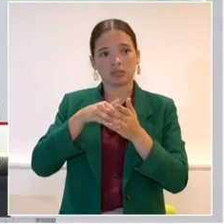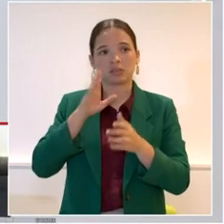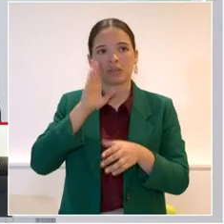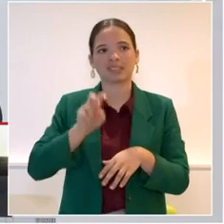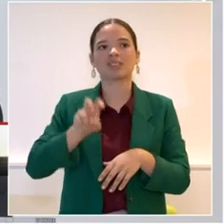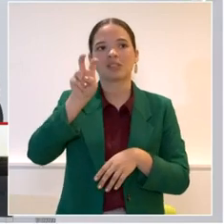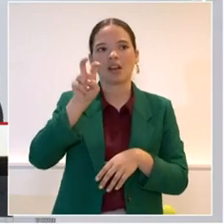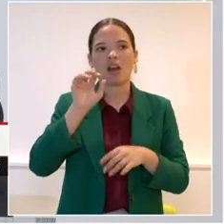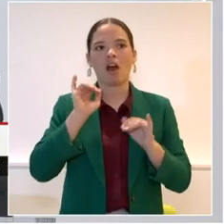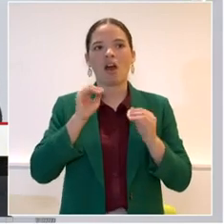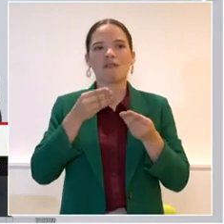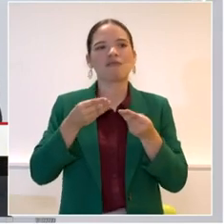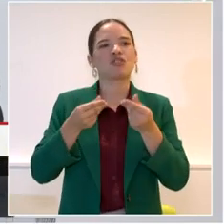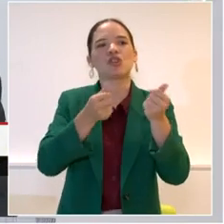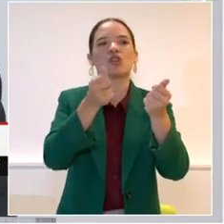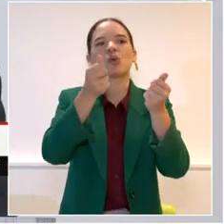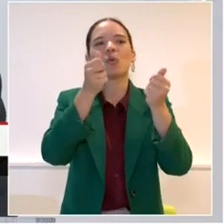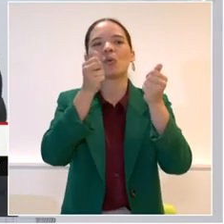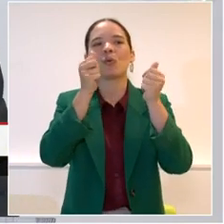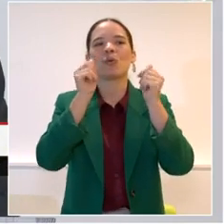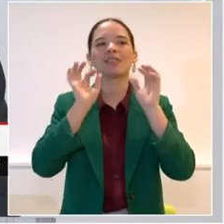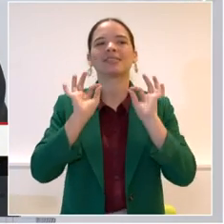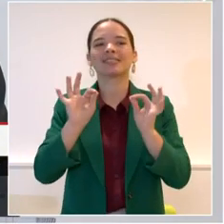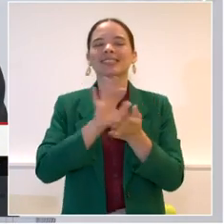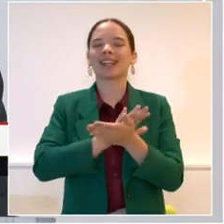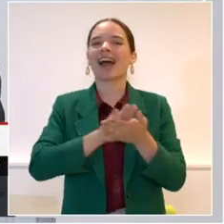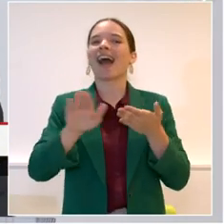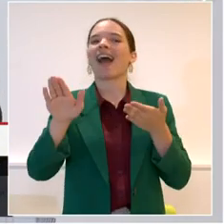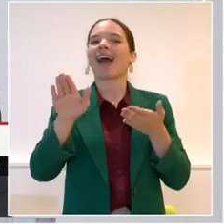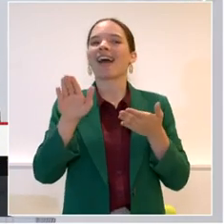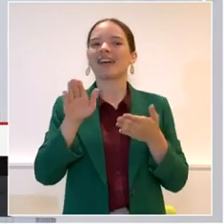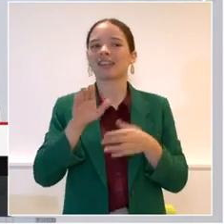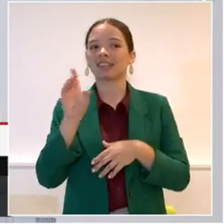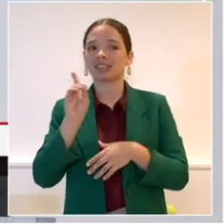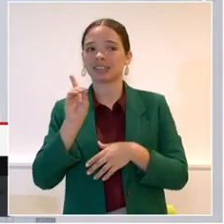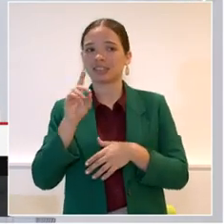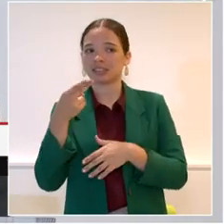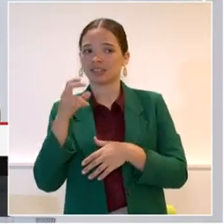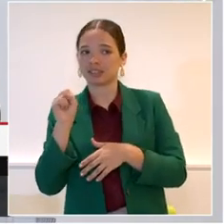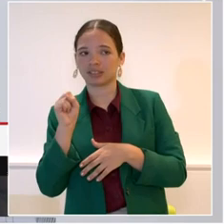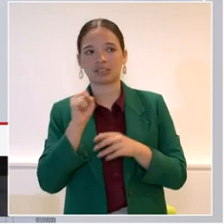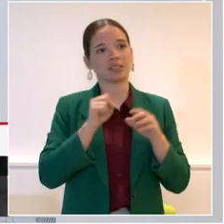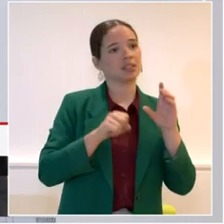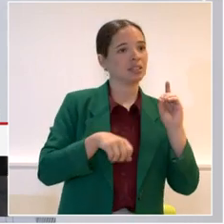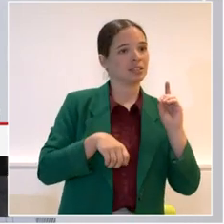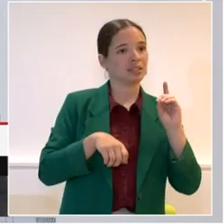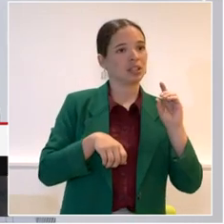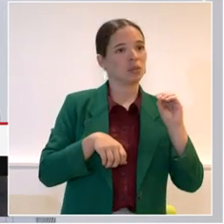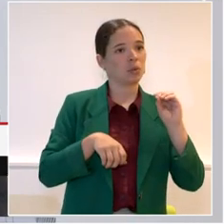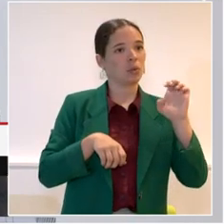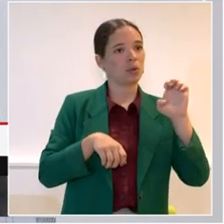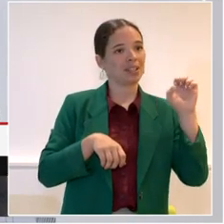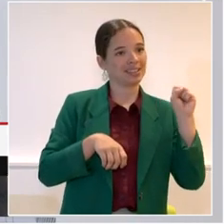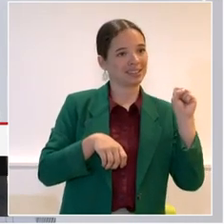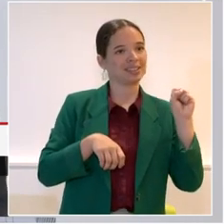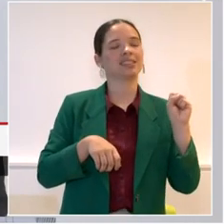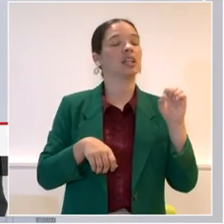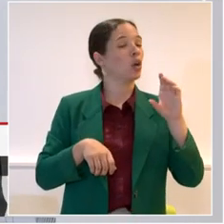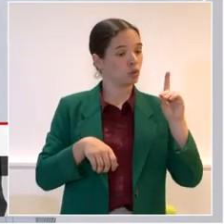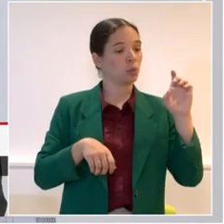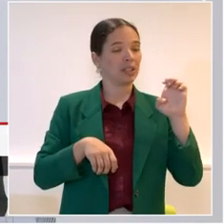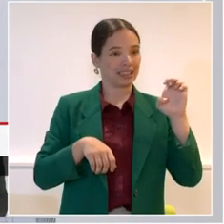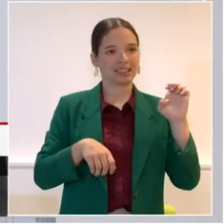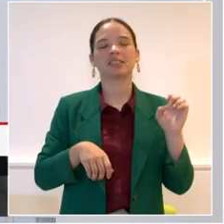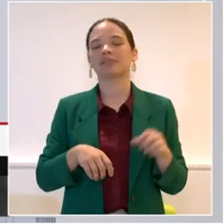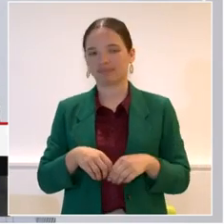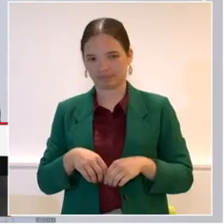the flow of operation between DHS and DOEE departments. This is a location and project that all of us